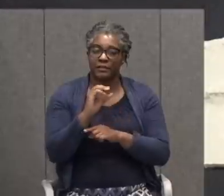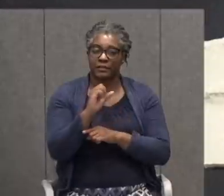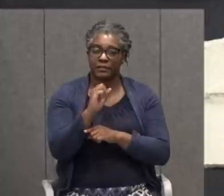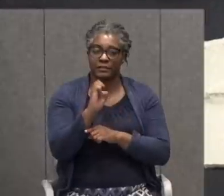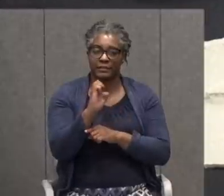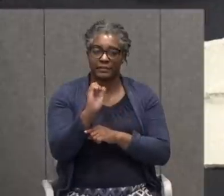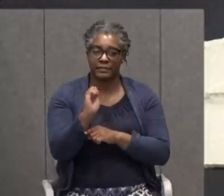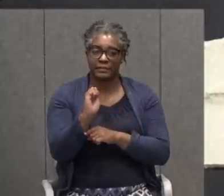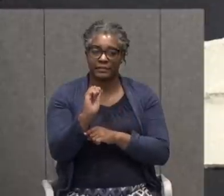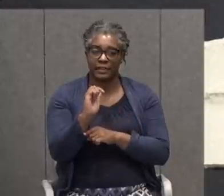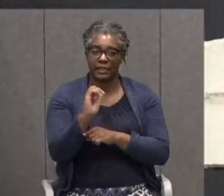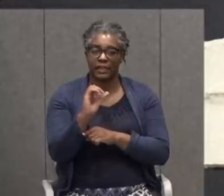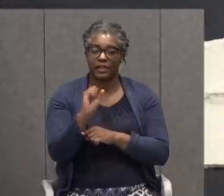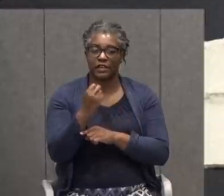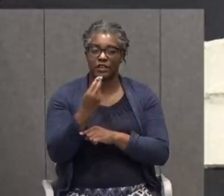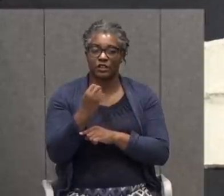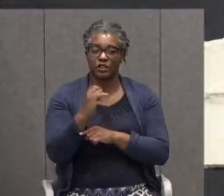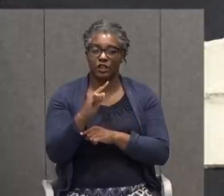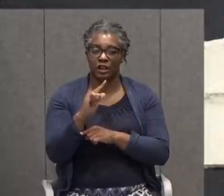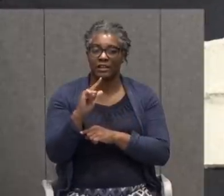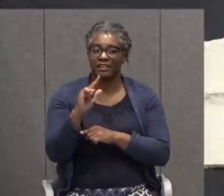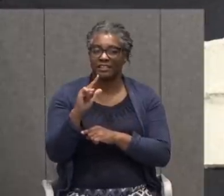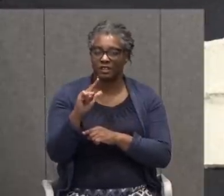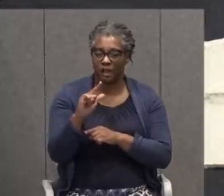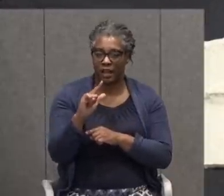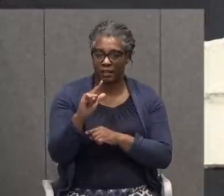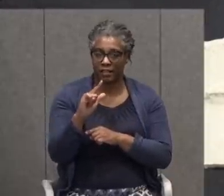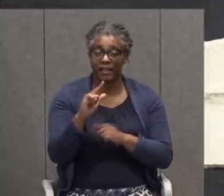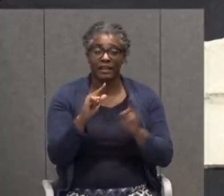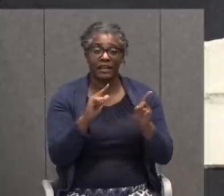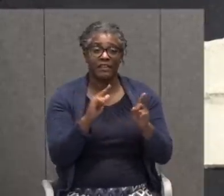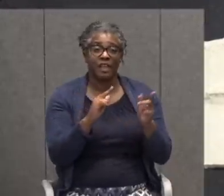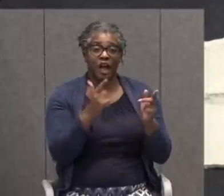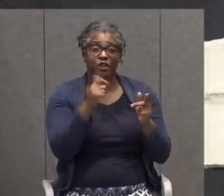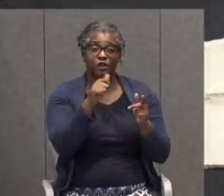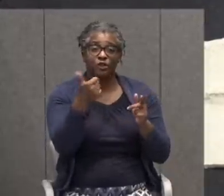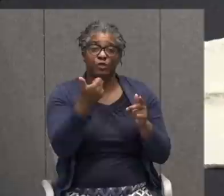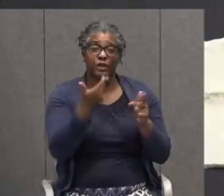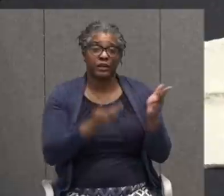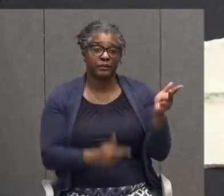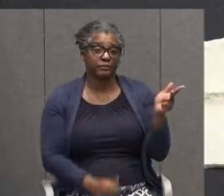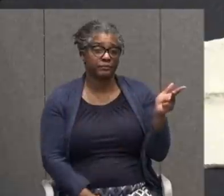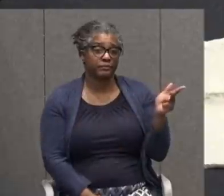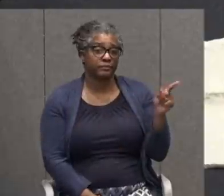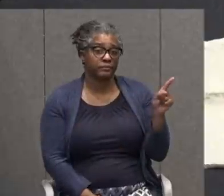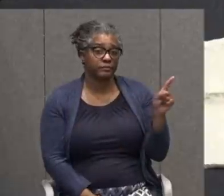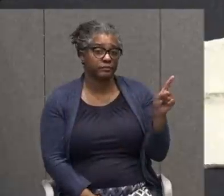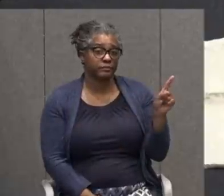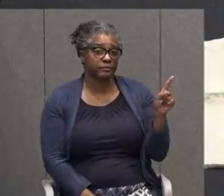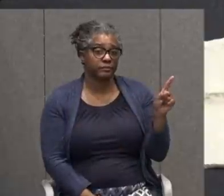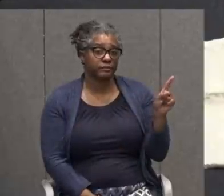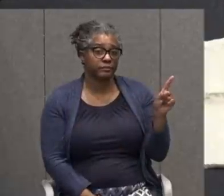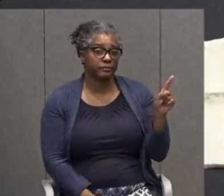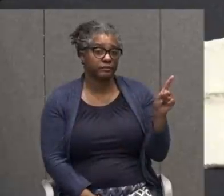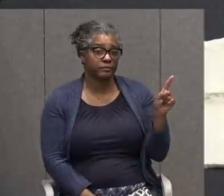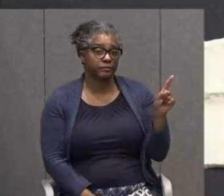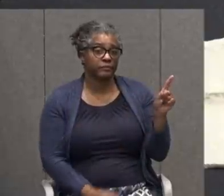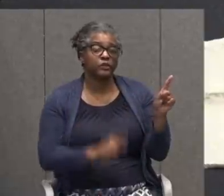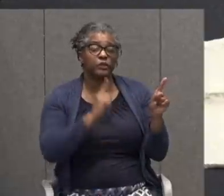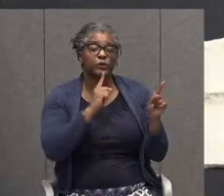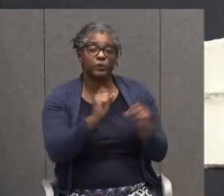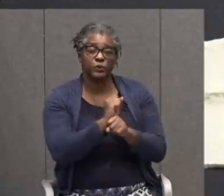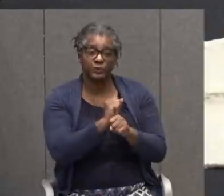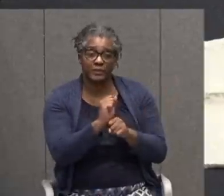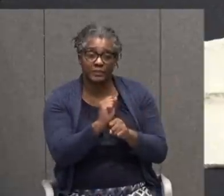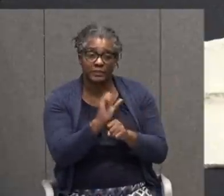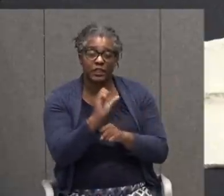have been fossilized. So the kinds of seashells that you would see that have kind of a spiral on the end, that